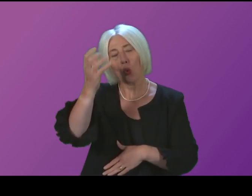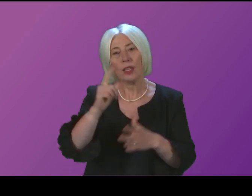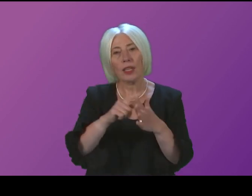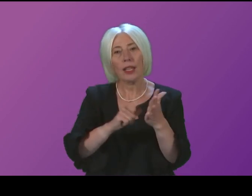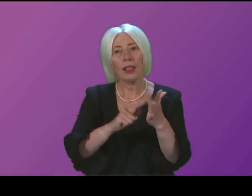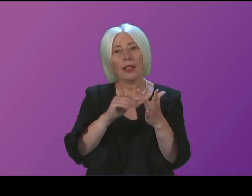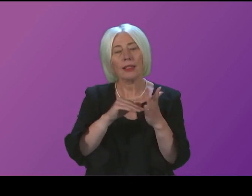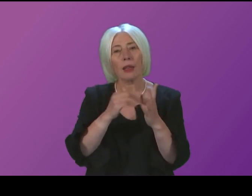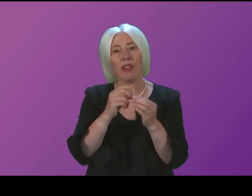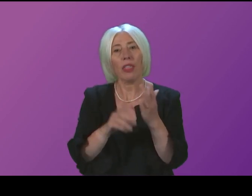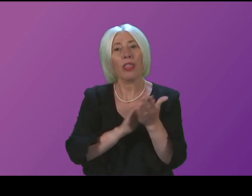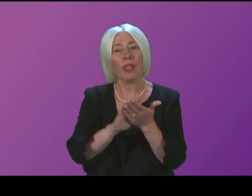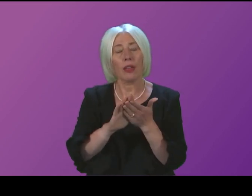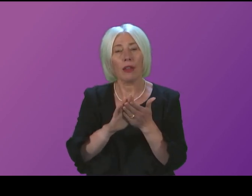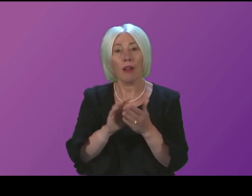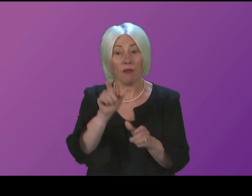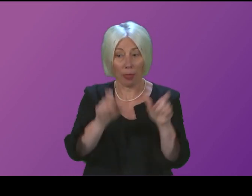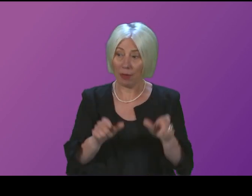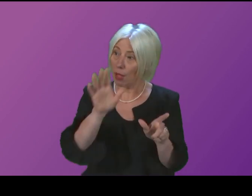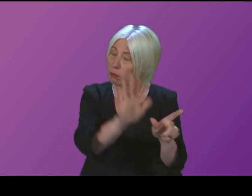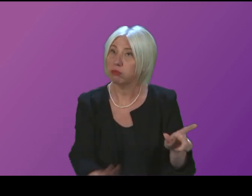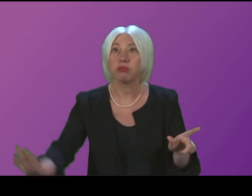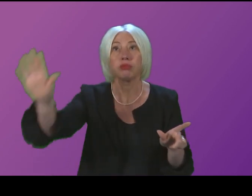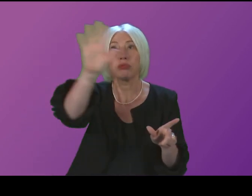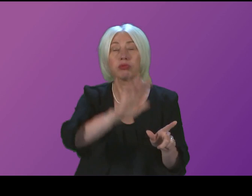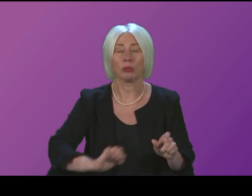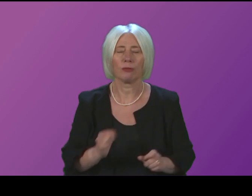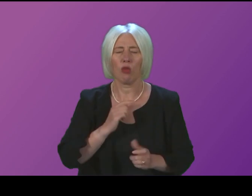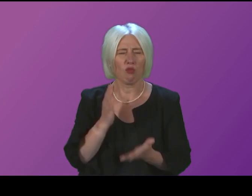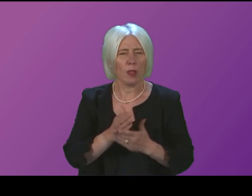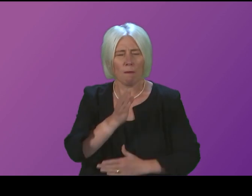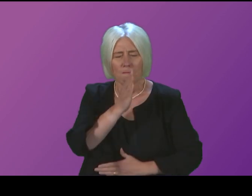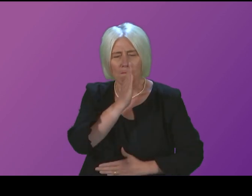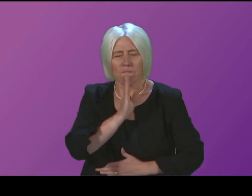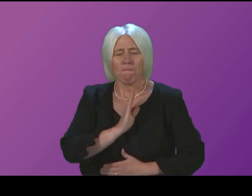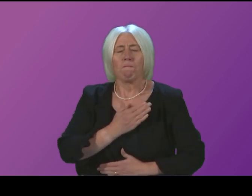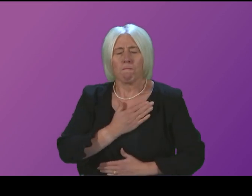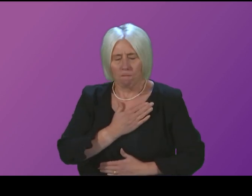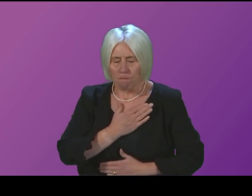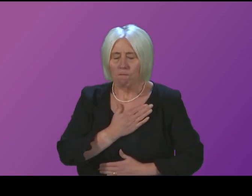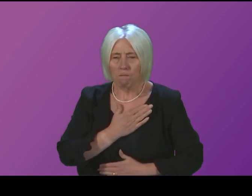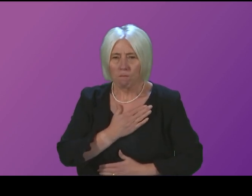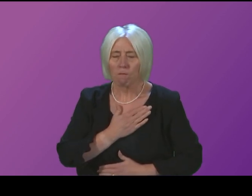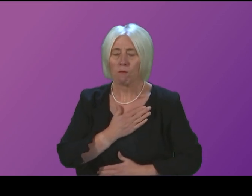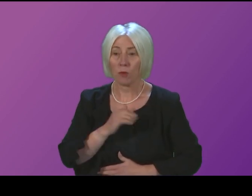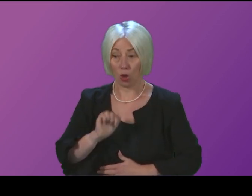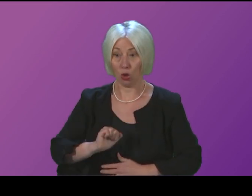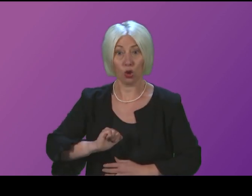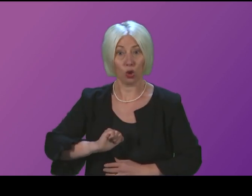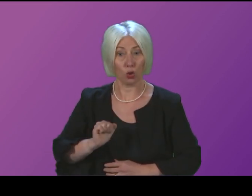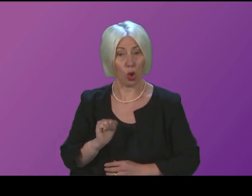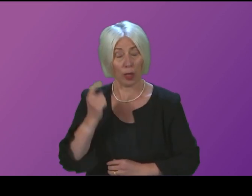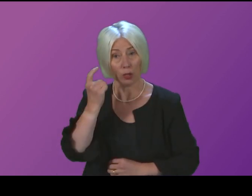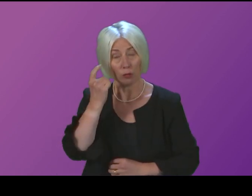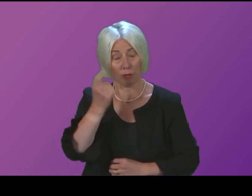For people across our country, this is a time of profound sorrow. While the nation's grief is for our